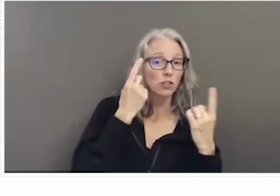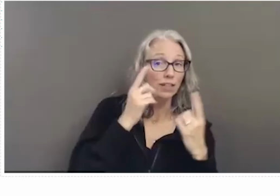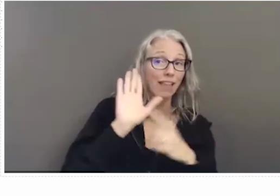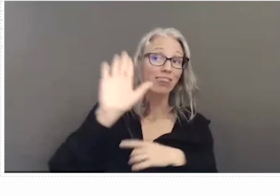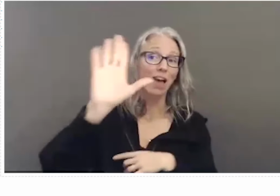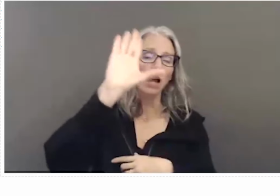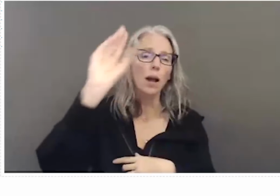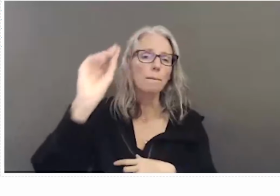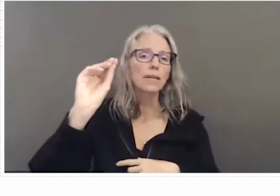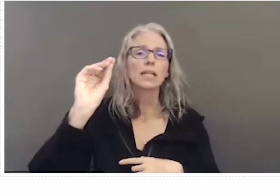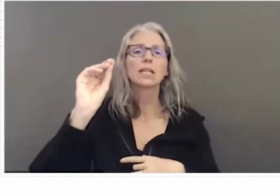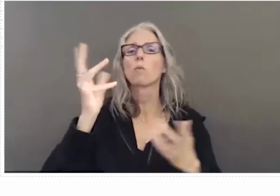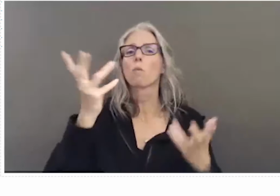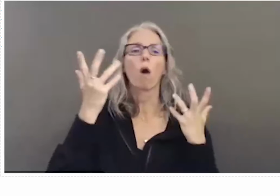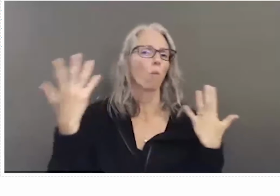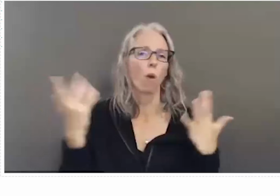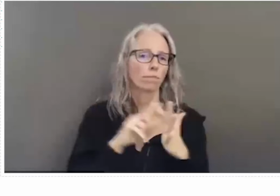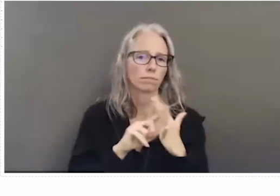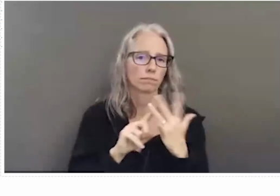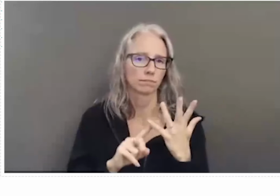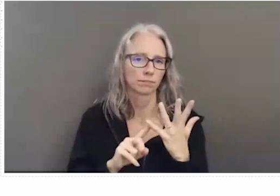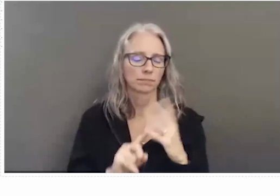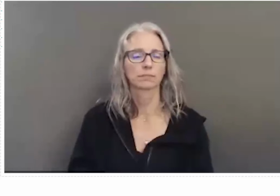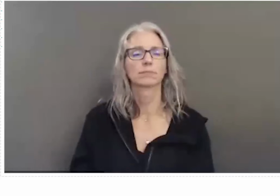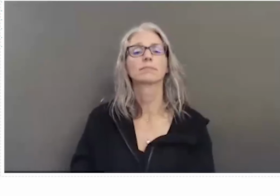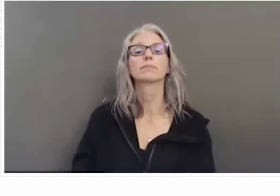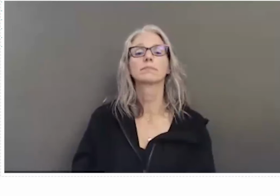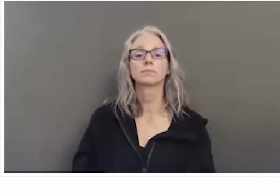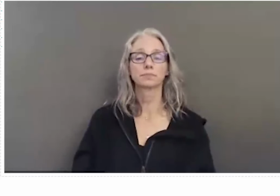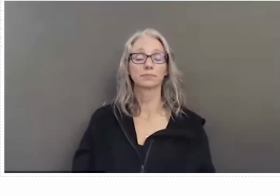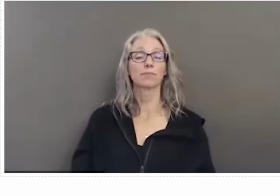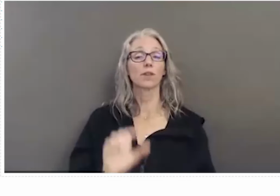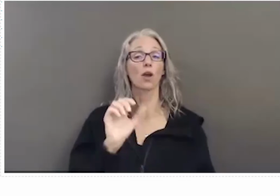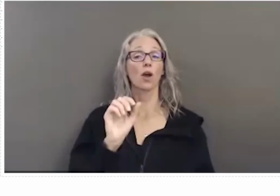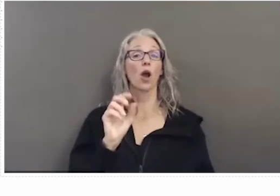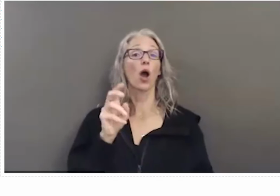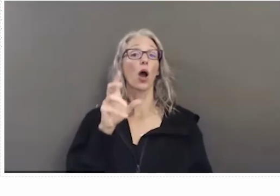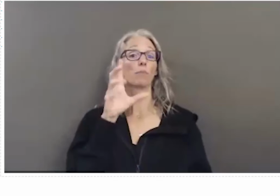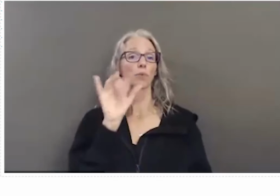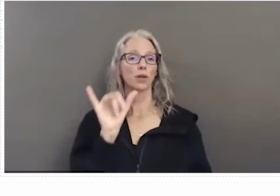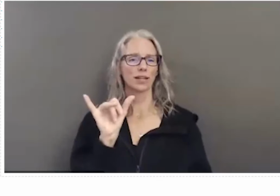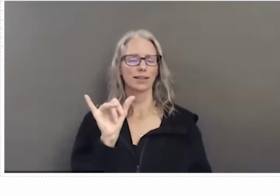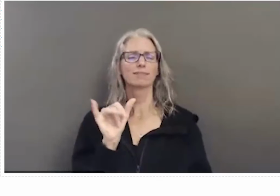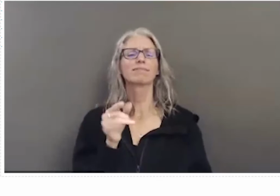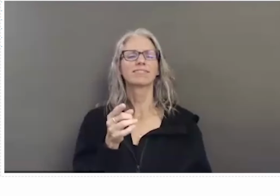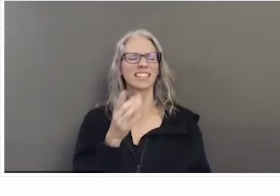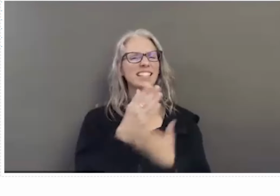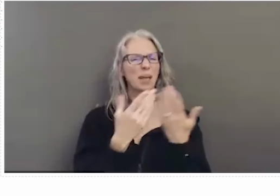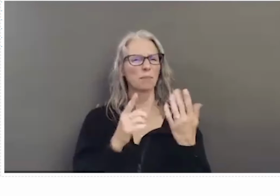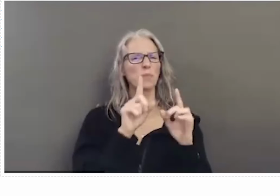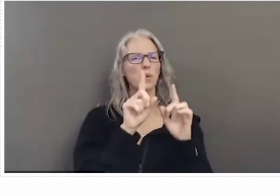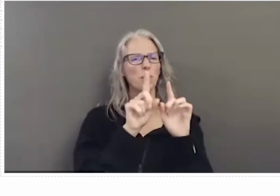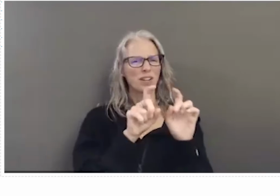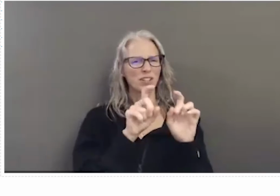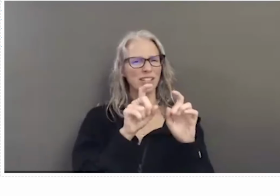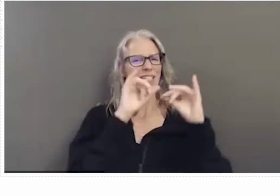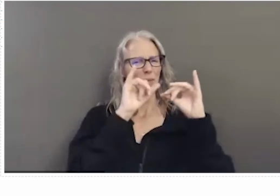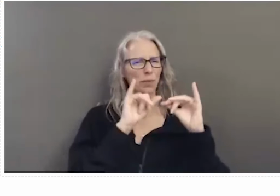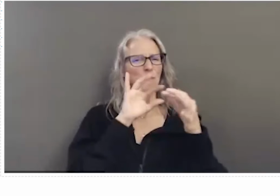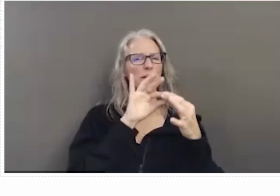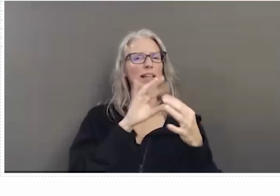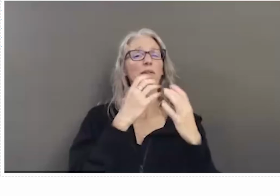Great. Okay. Couple other related questions about values. There's been